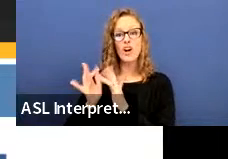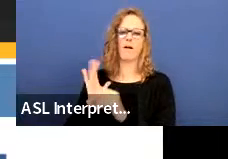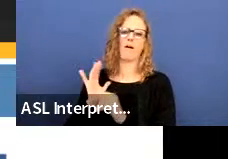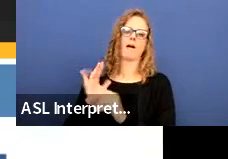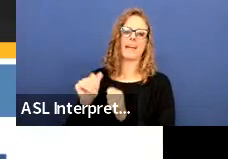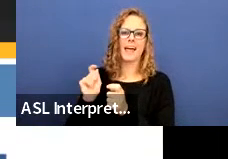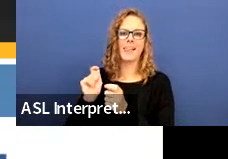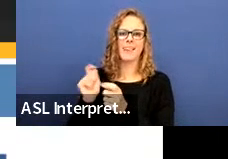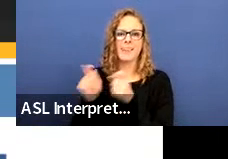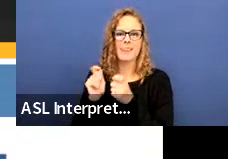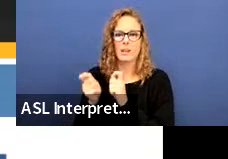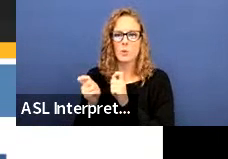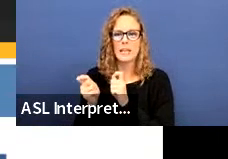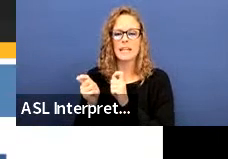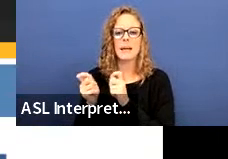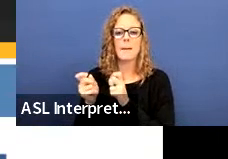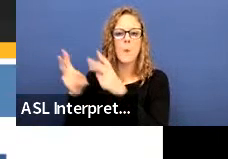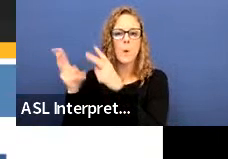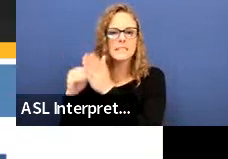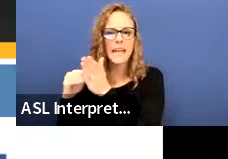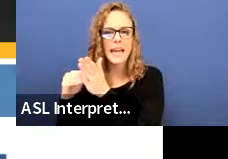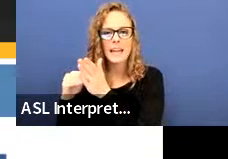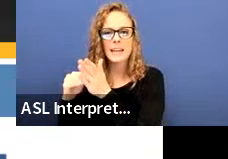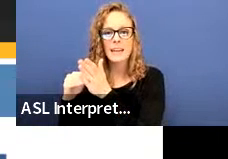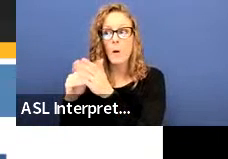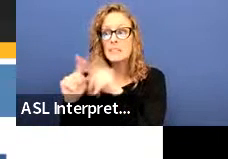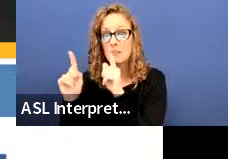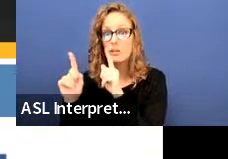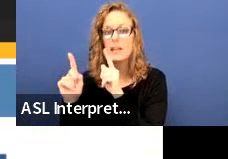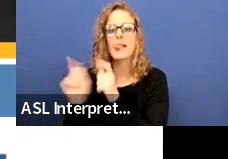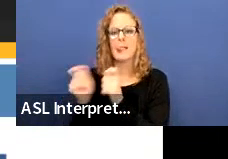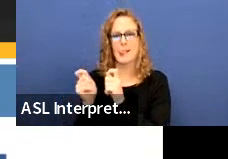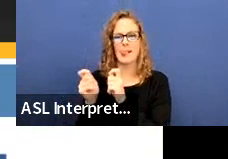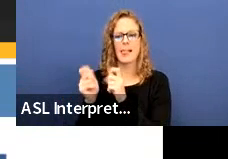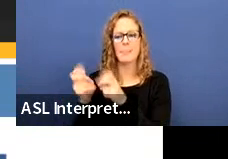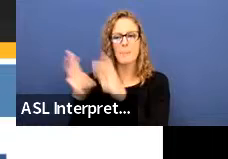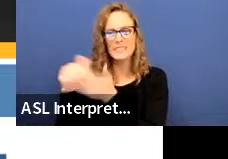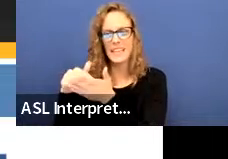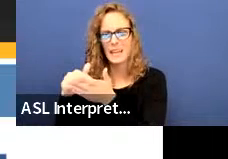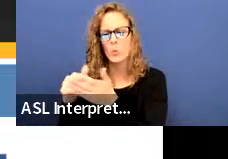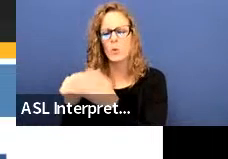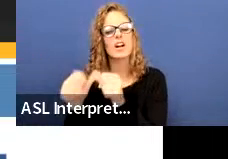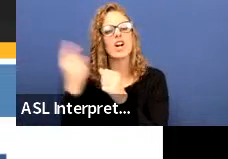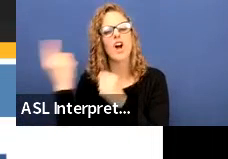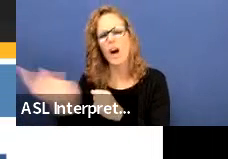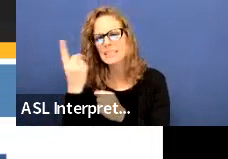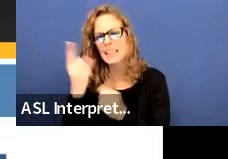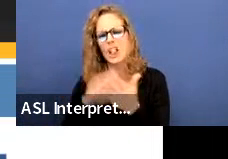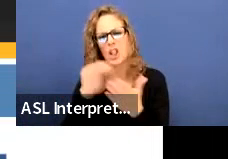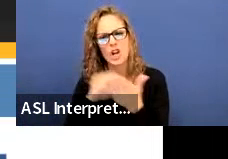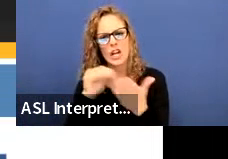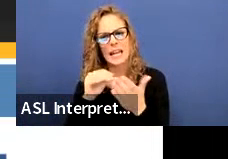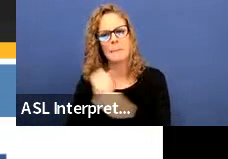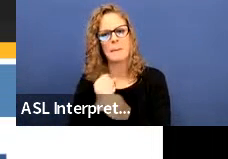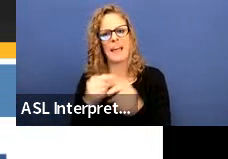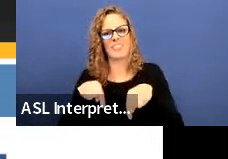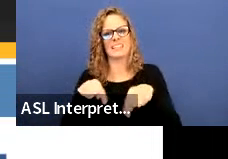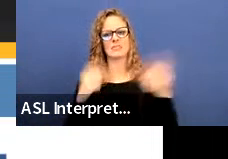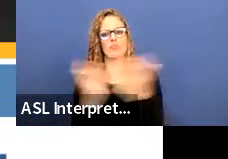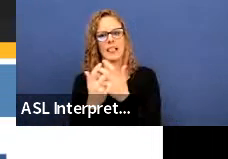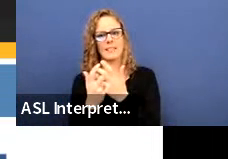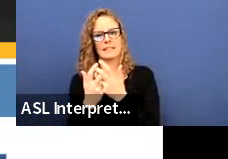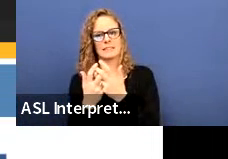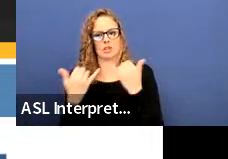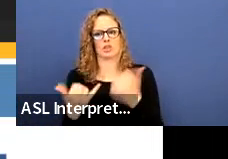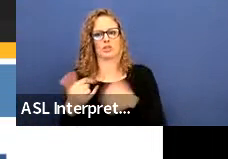pretty quickly. So we're constantly learning, basically, in making this as relevant to the time as